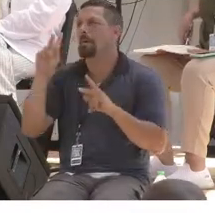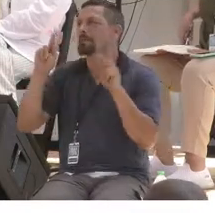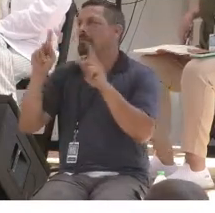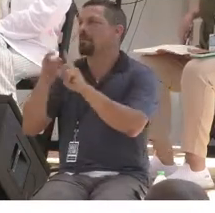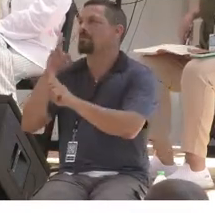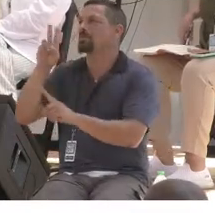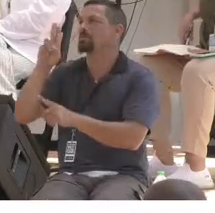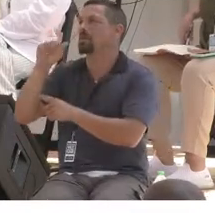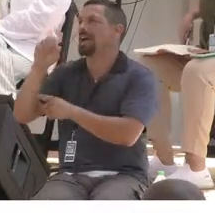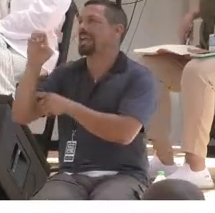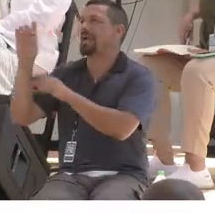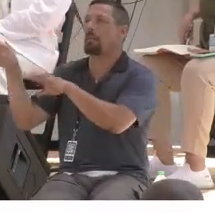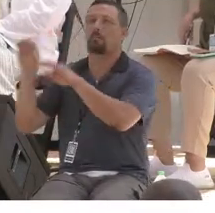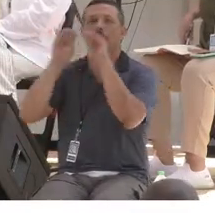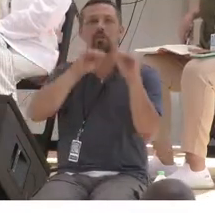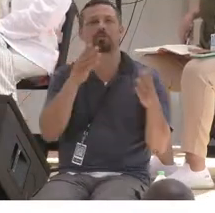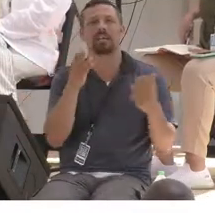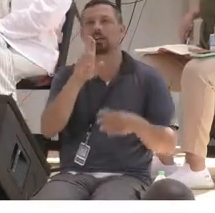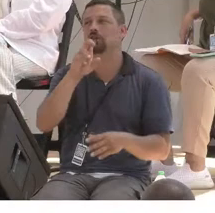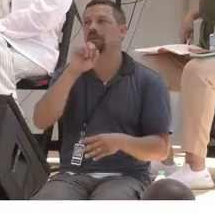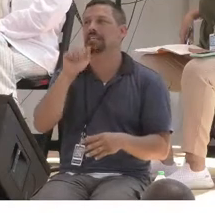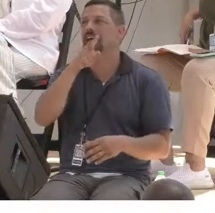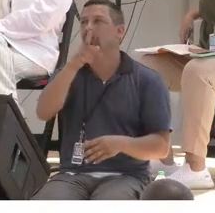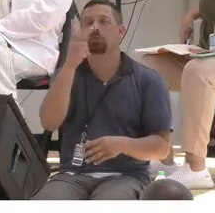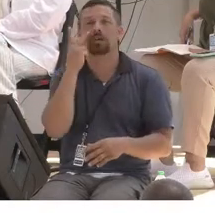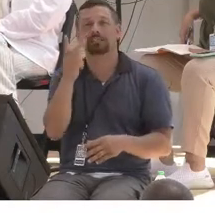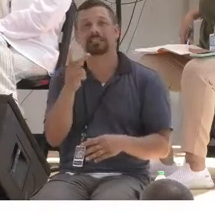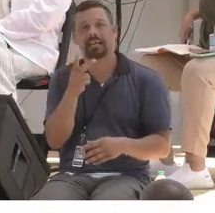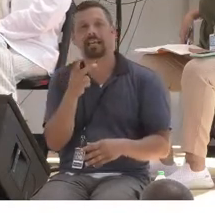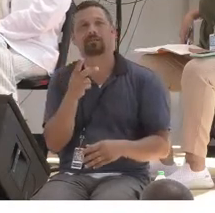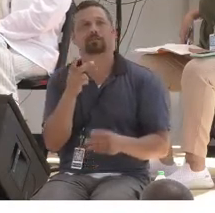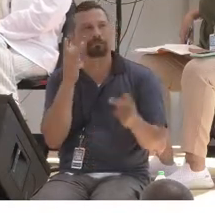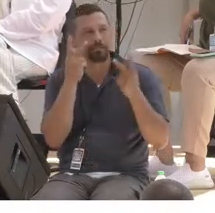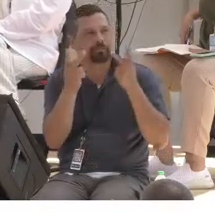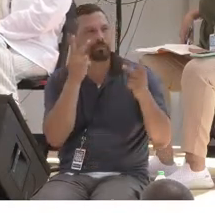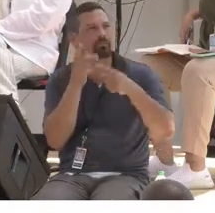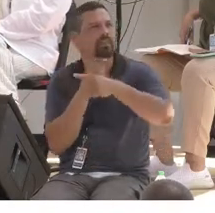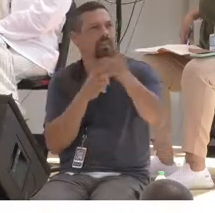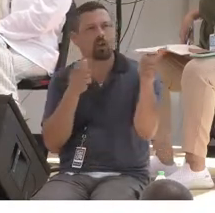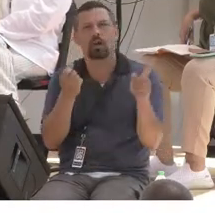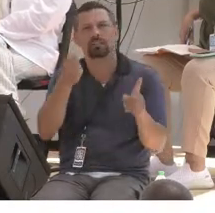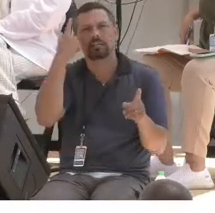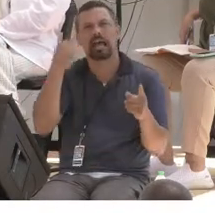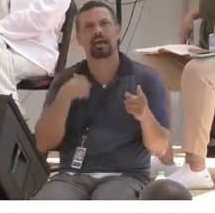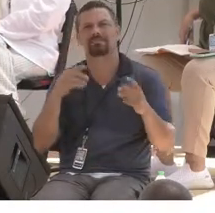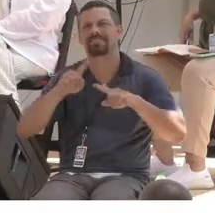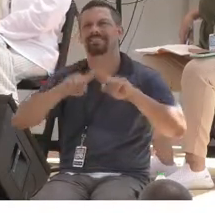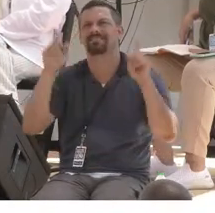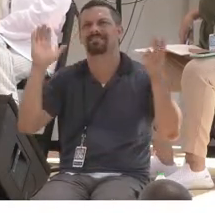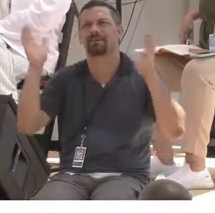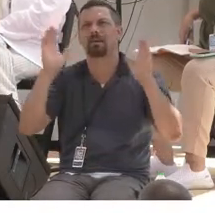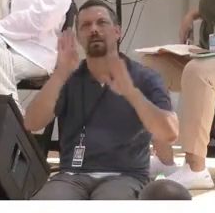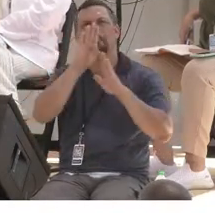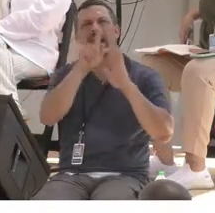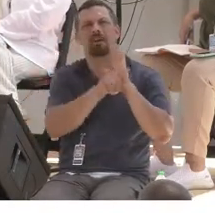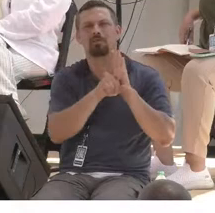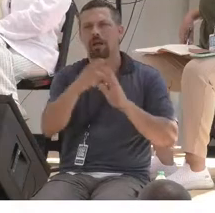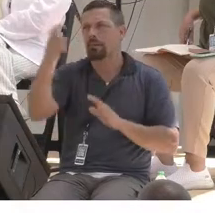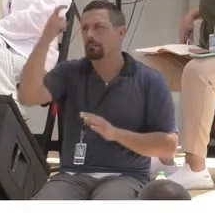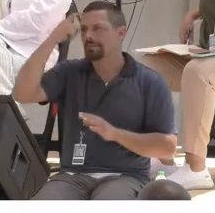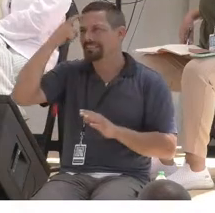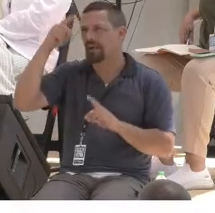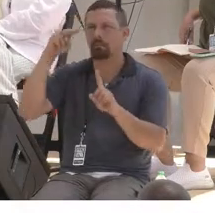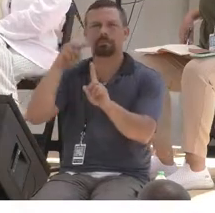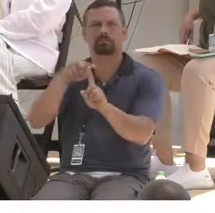UAE. And walking through, you'd actually see that you'd understand there's a difference in sort of backgrounds and mentalities from